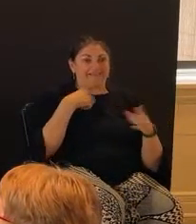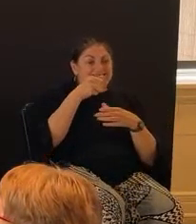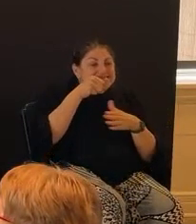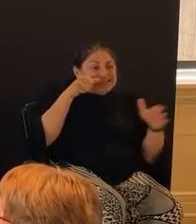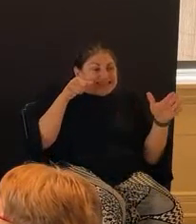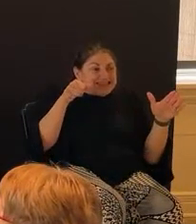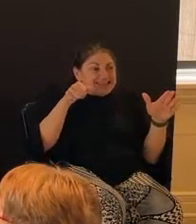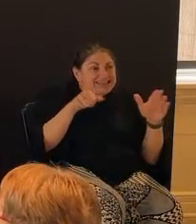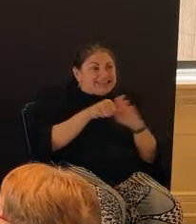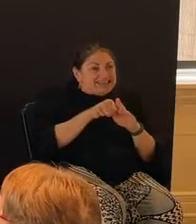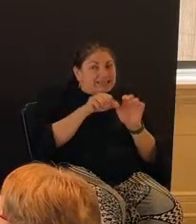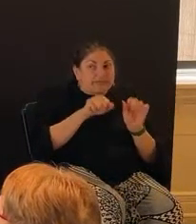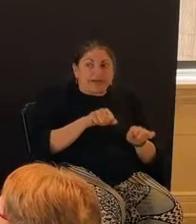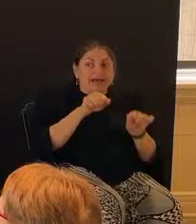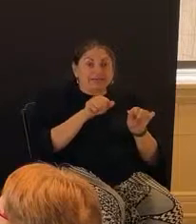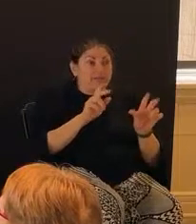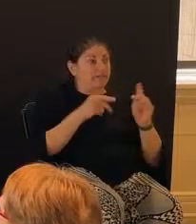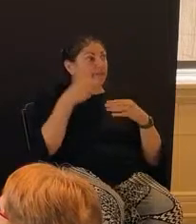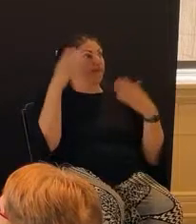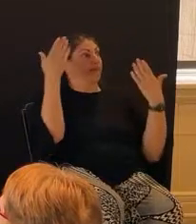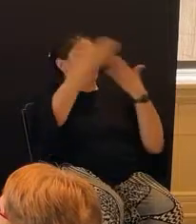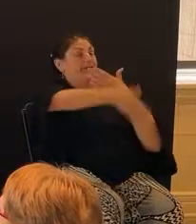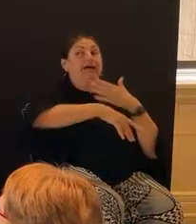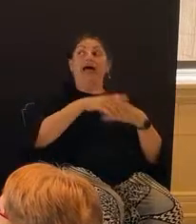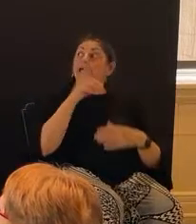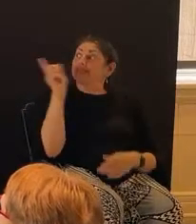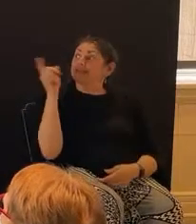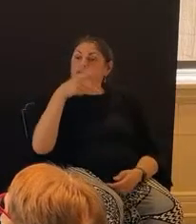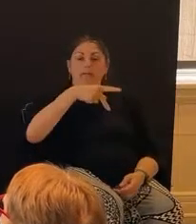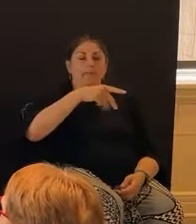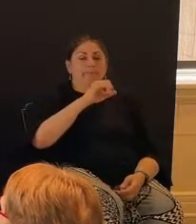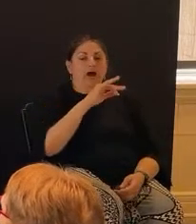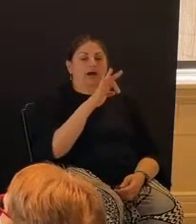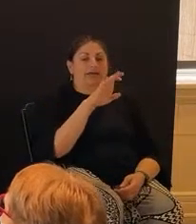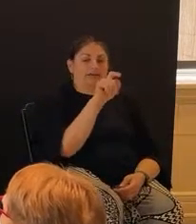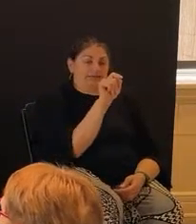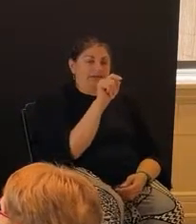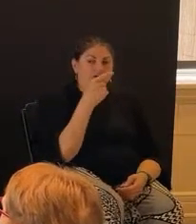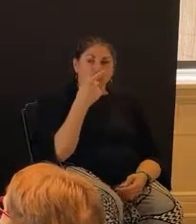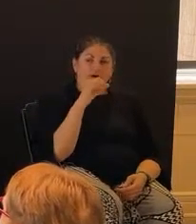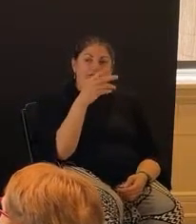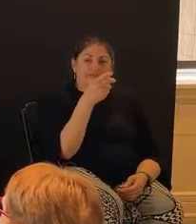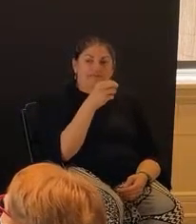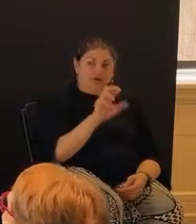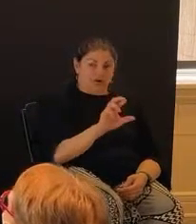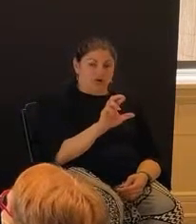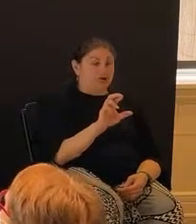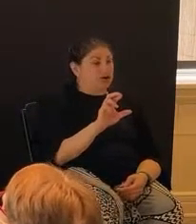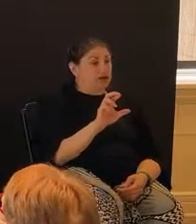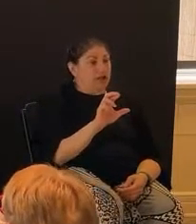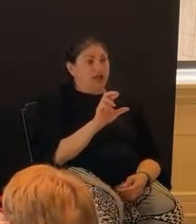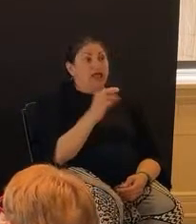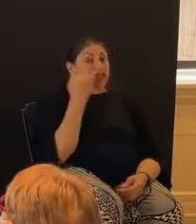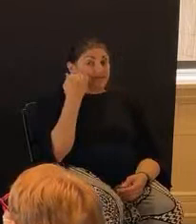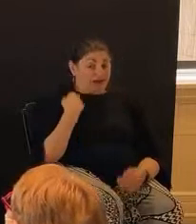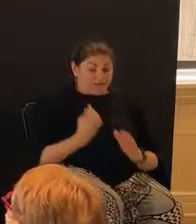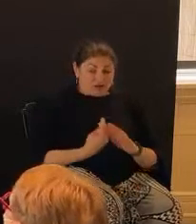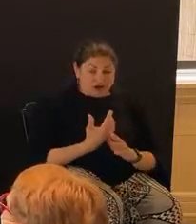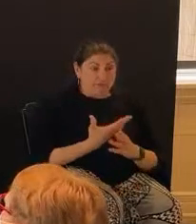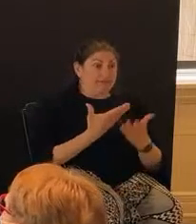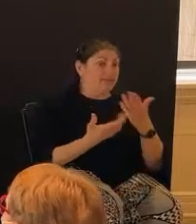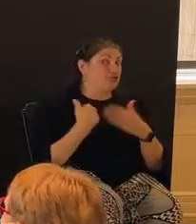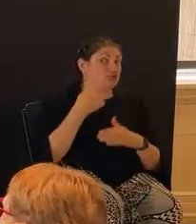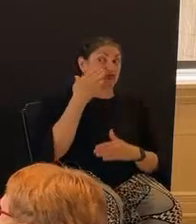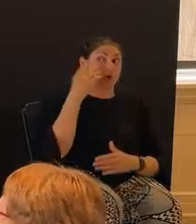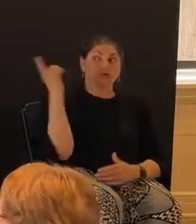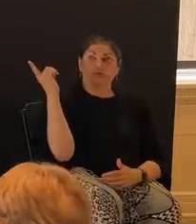of a pocket gopher, which if anybody has a garden, you know, maybe you know pocket gophers, maybe you hate pocket gophers. But at Mount St. Helens,